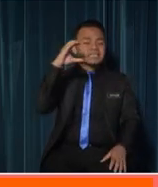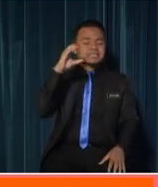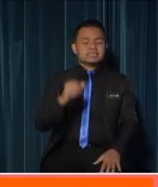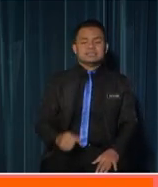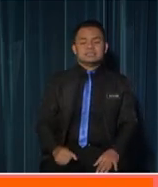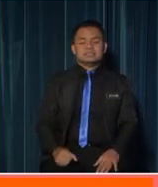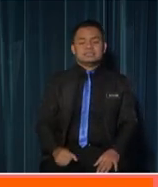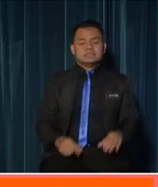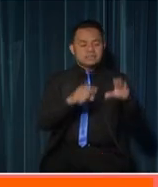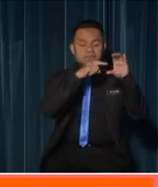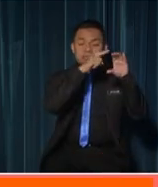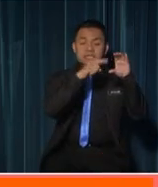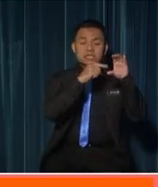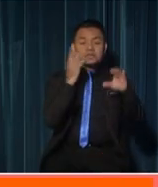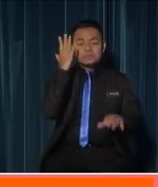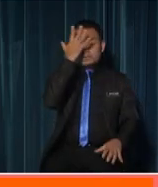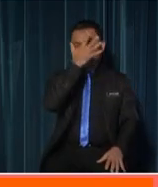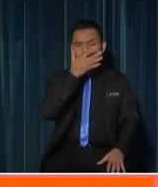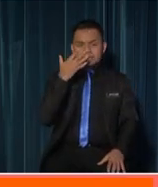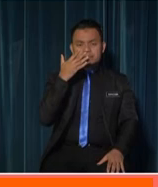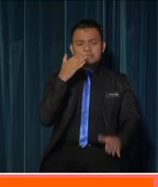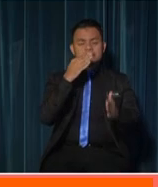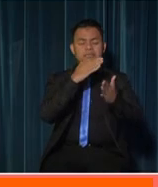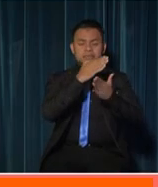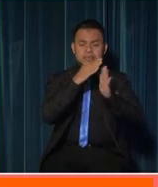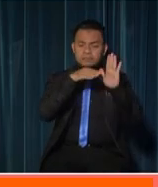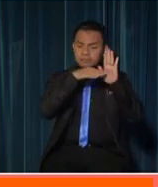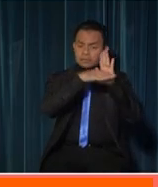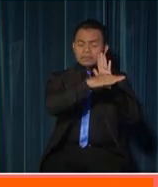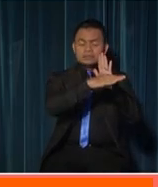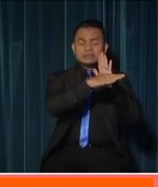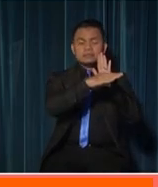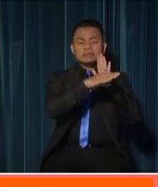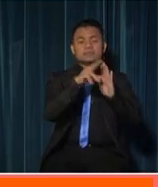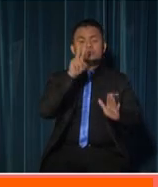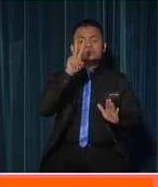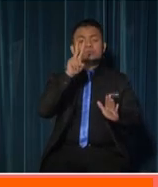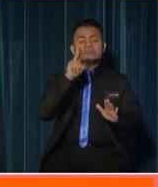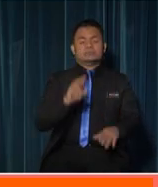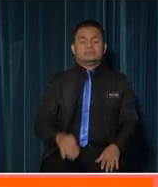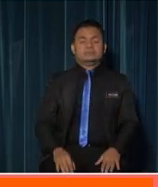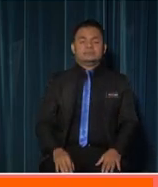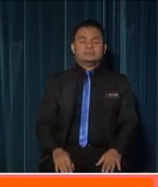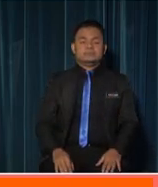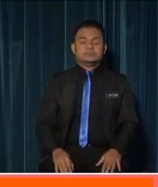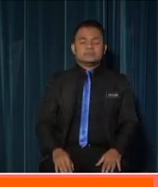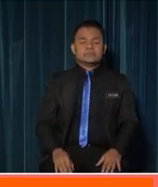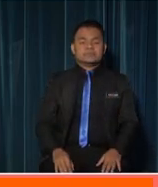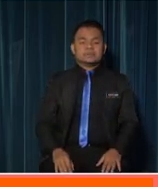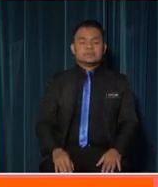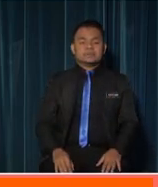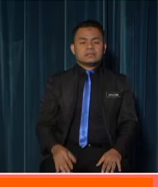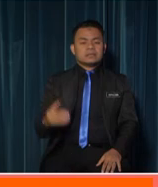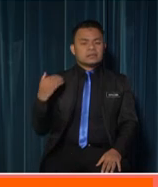clock face is divided into 2 equal parts. Only